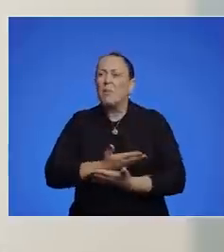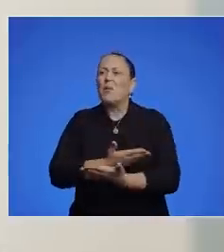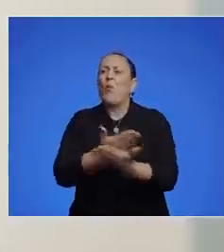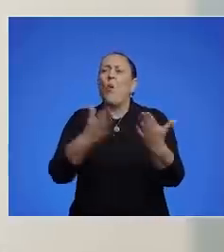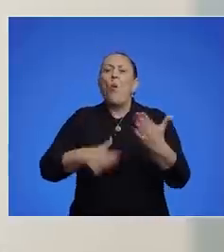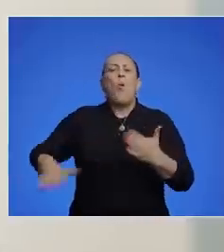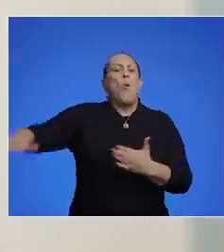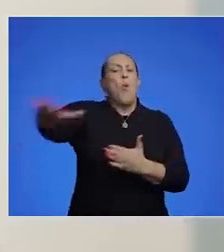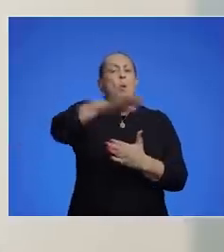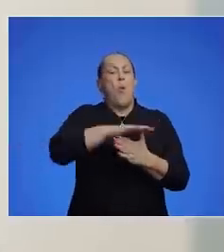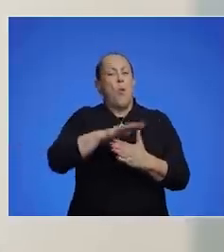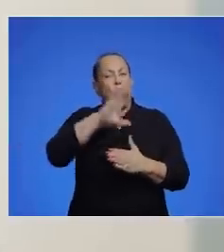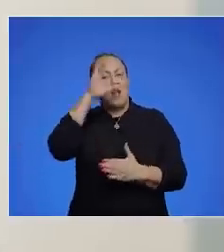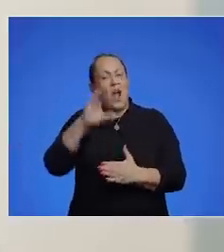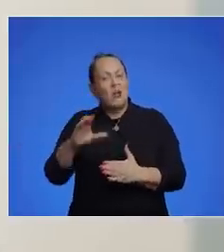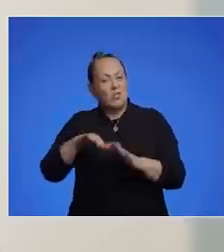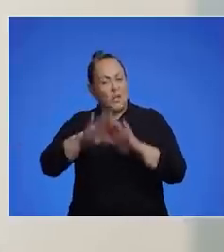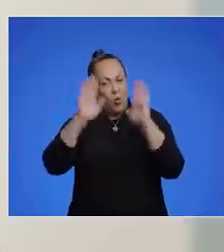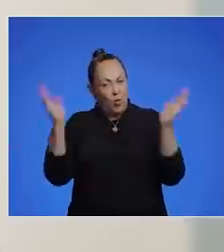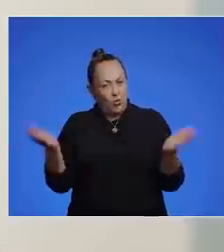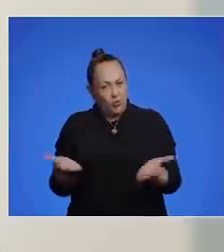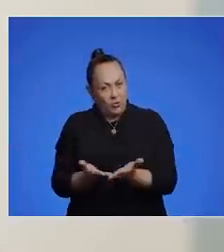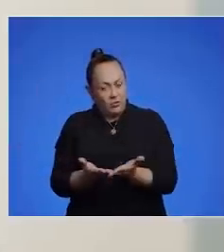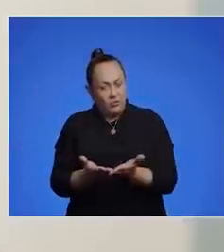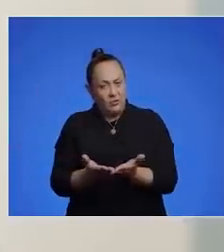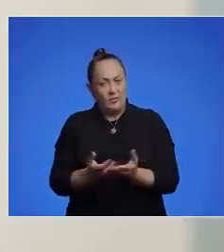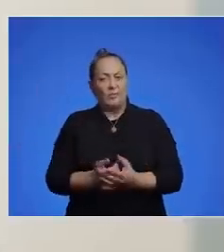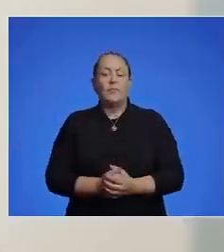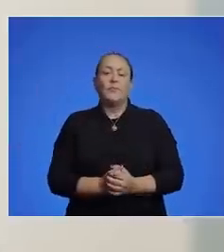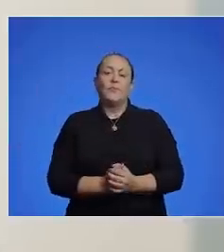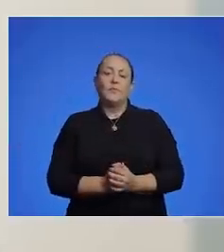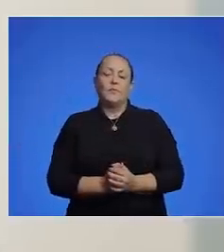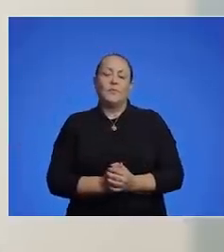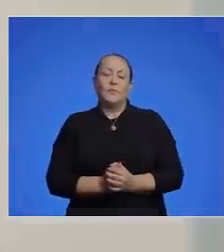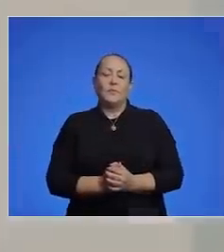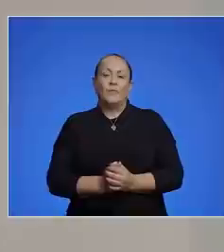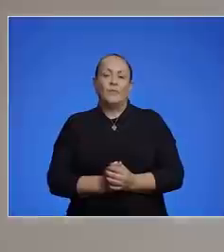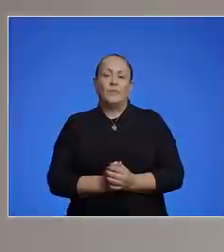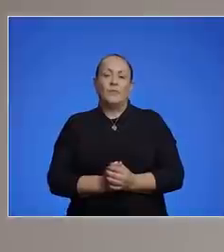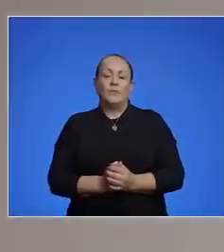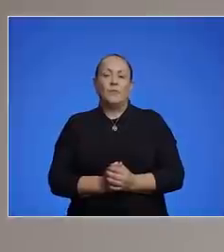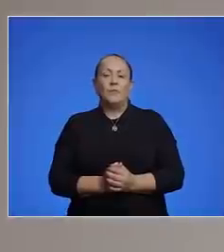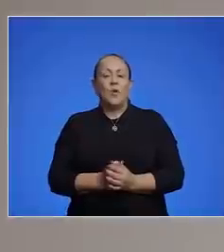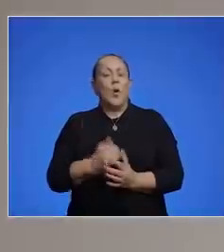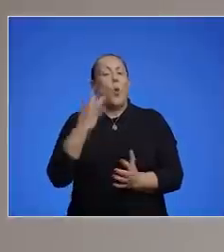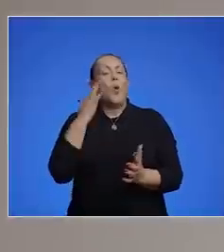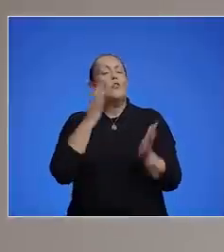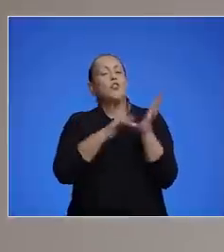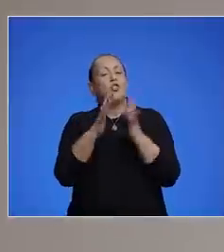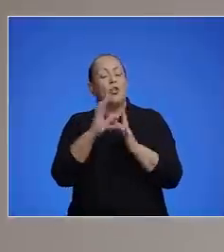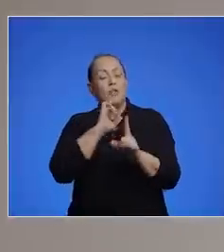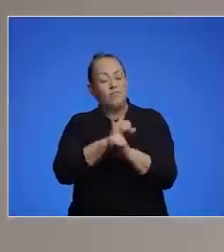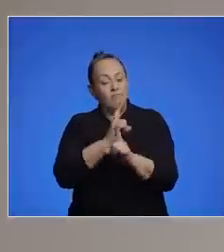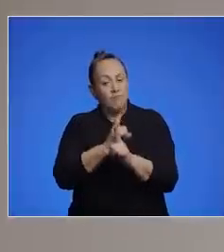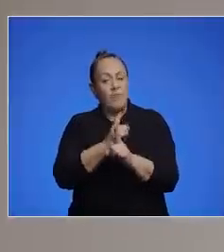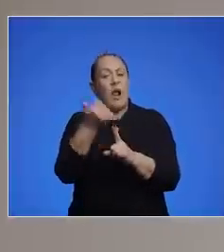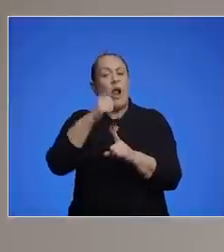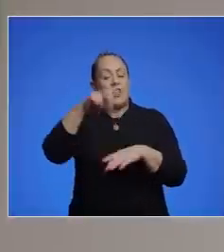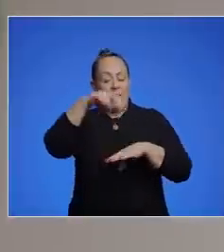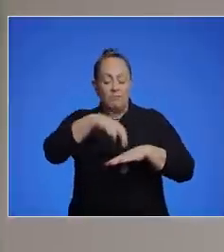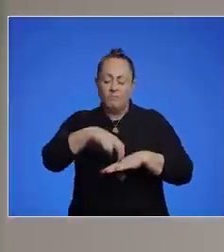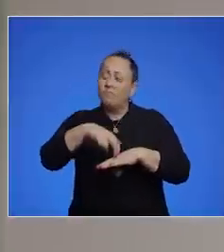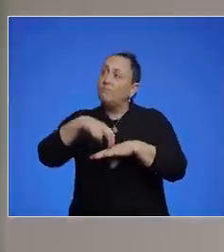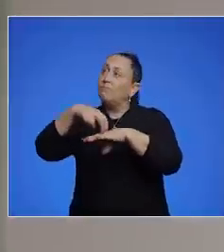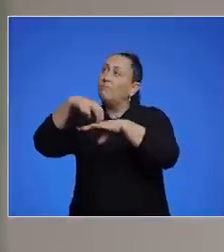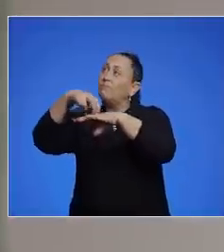but throughout Judea and Samaria, and indeed to the ends of the earth." As he said this, he was lifted up while